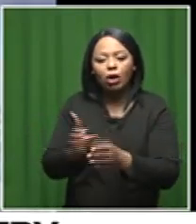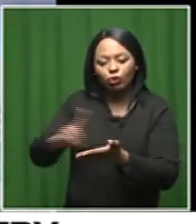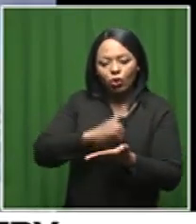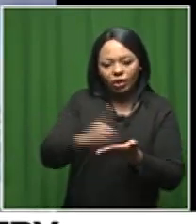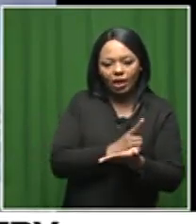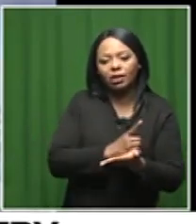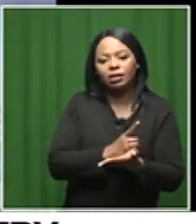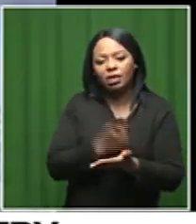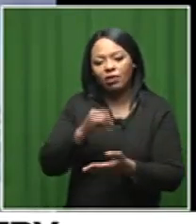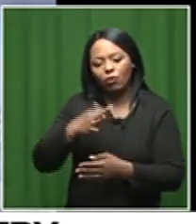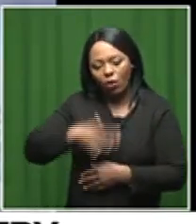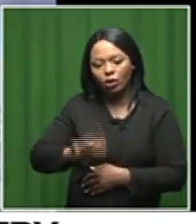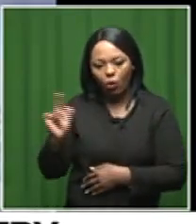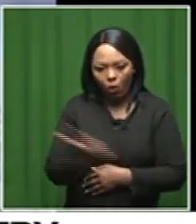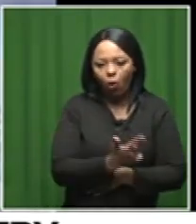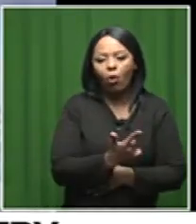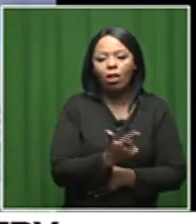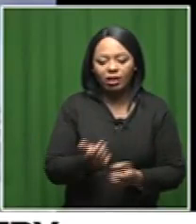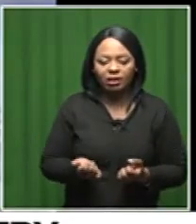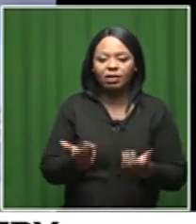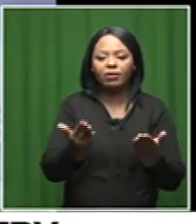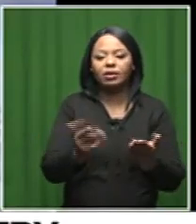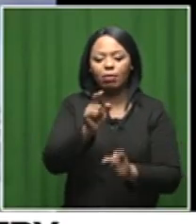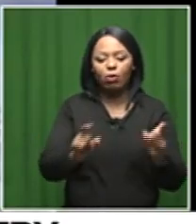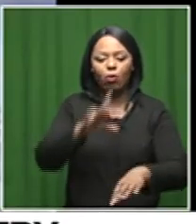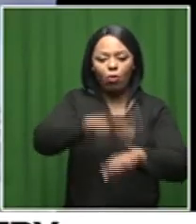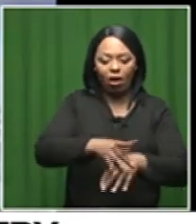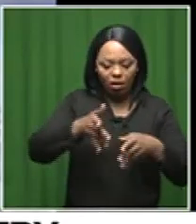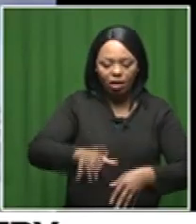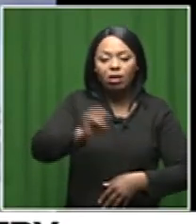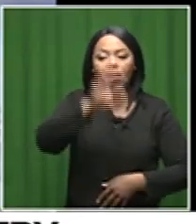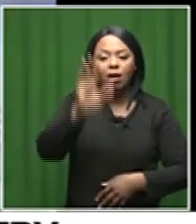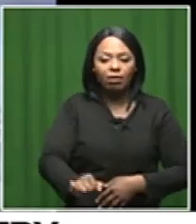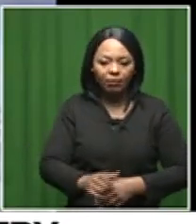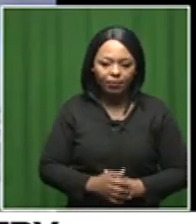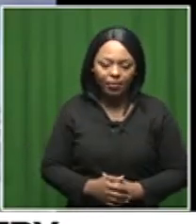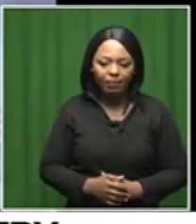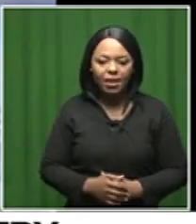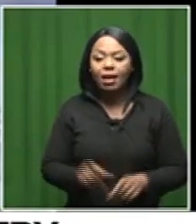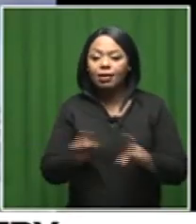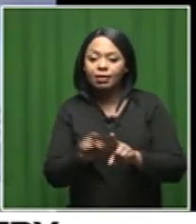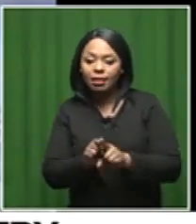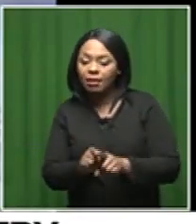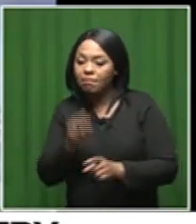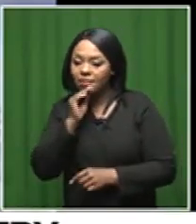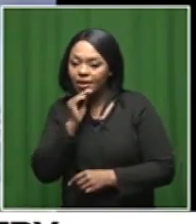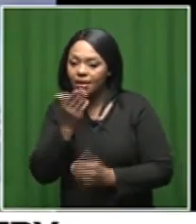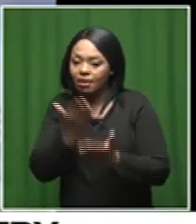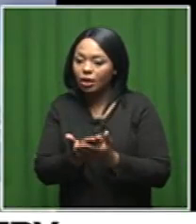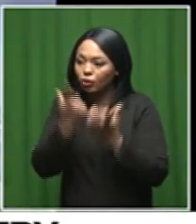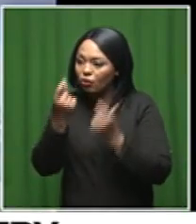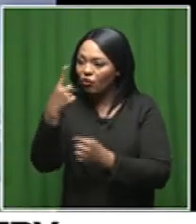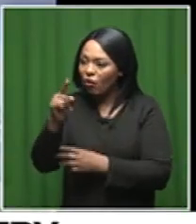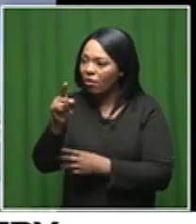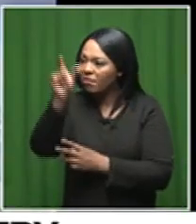the patients in South Africa. And I think the question isn't as much if I would be willing to do this for a stranger if